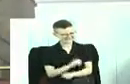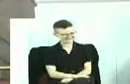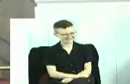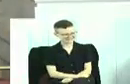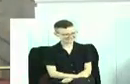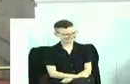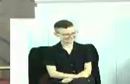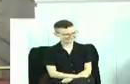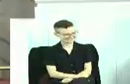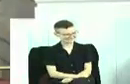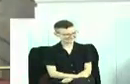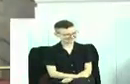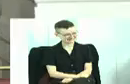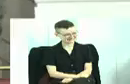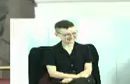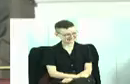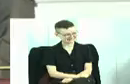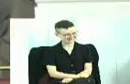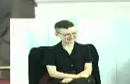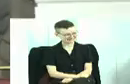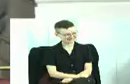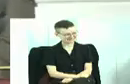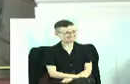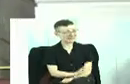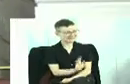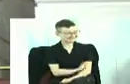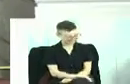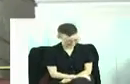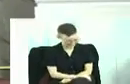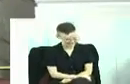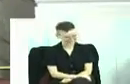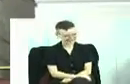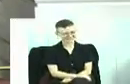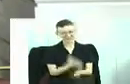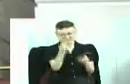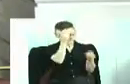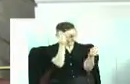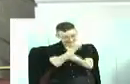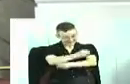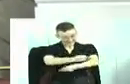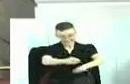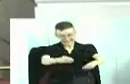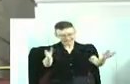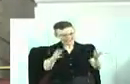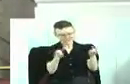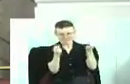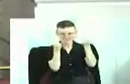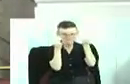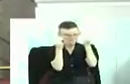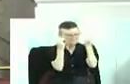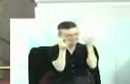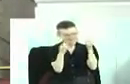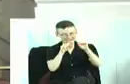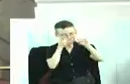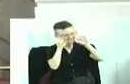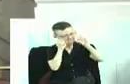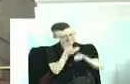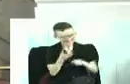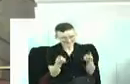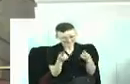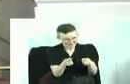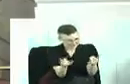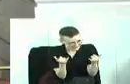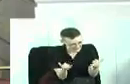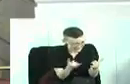As the ushers pass that around, I would also like to let people know that we've got a number of amazing things that are happening today in and right